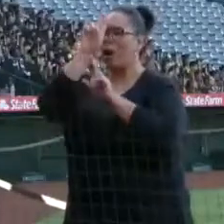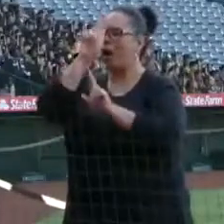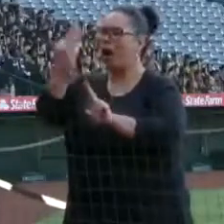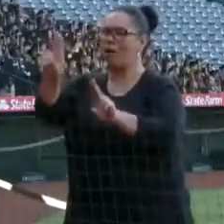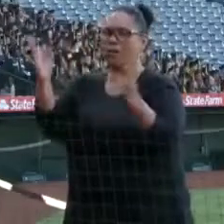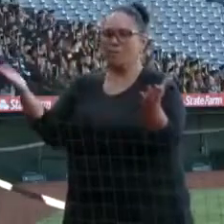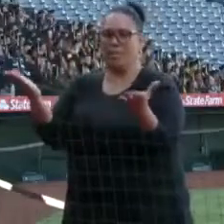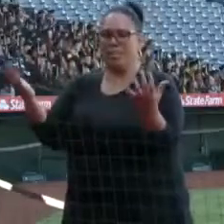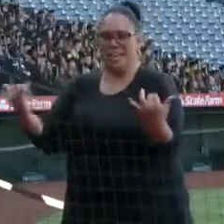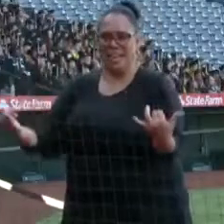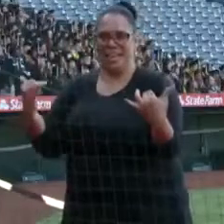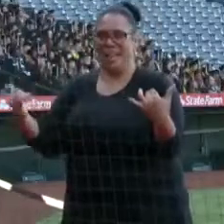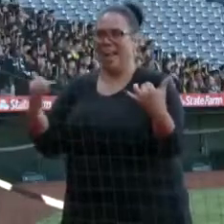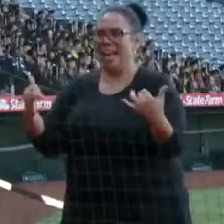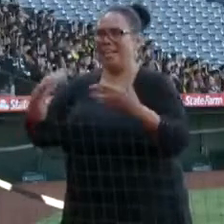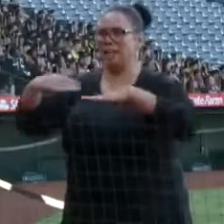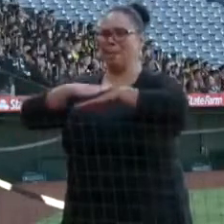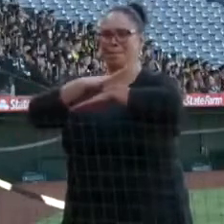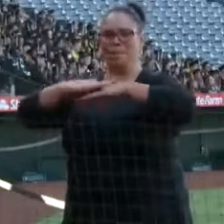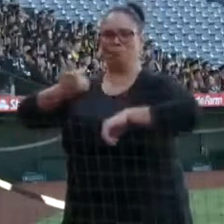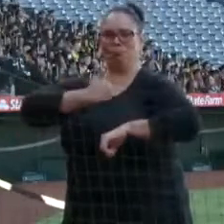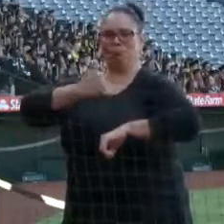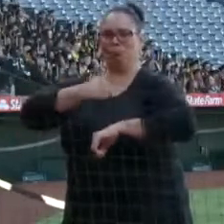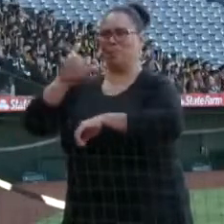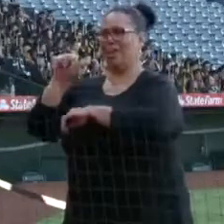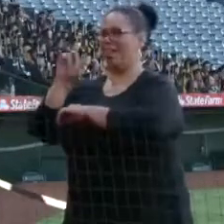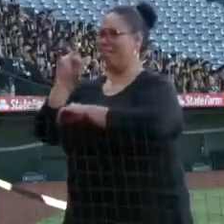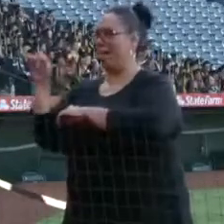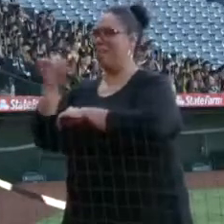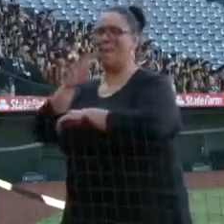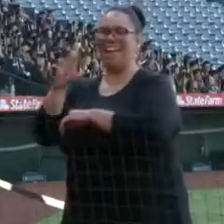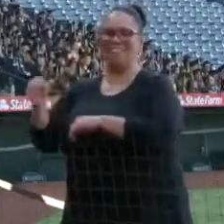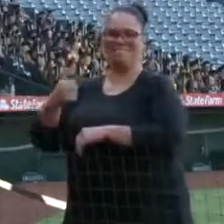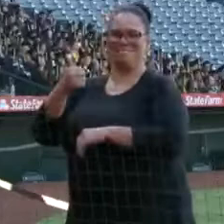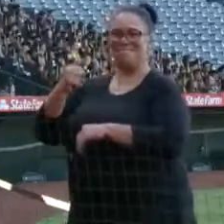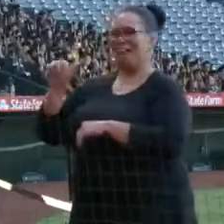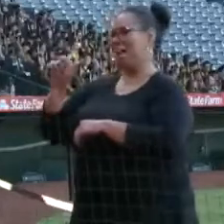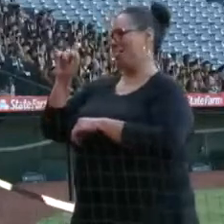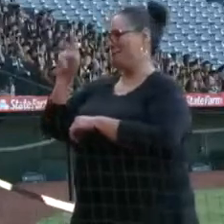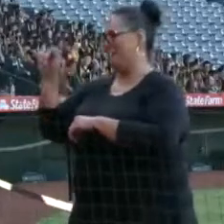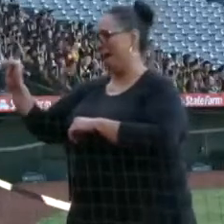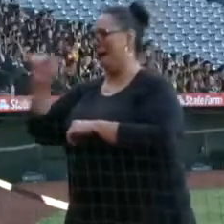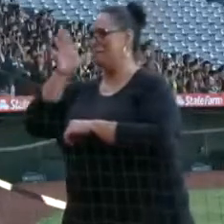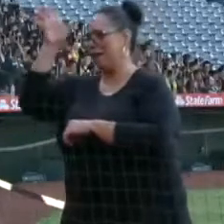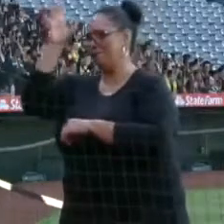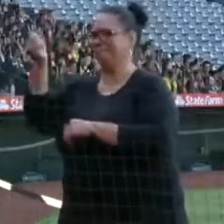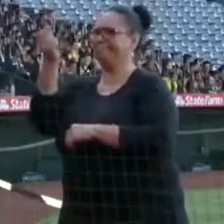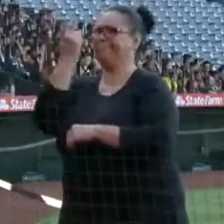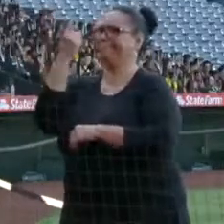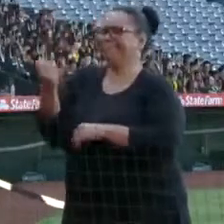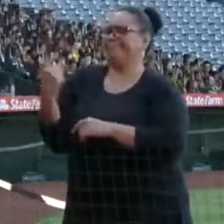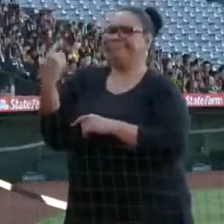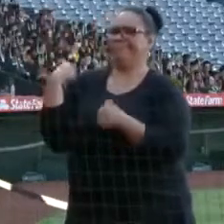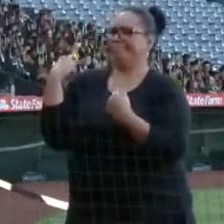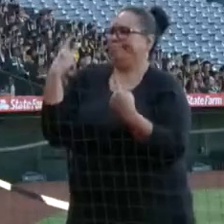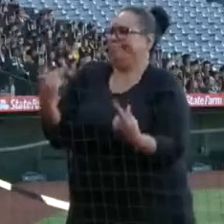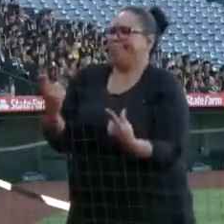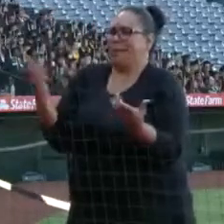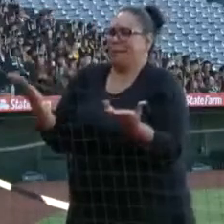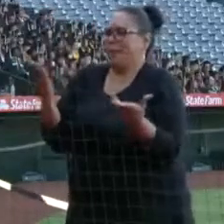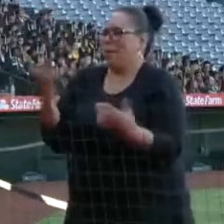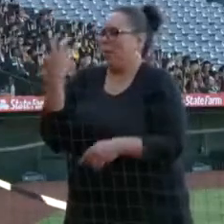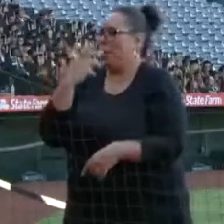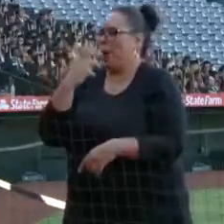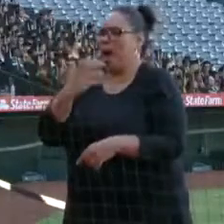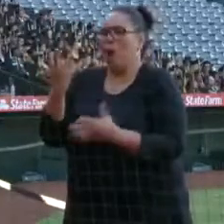today. As a Beach alum and an alumni parent, I have a sense of what it took for all of you to get here. And I want you to know